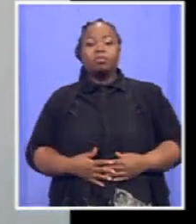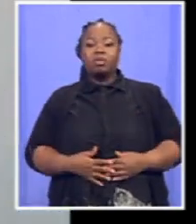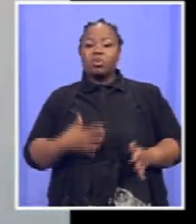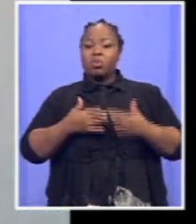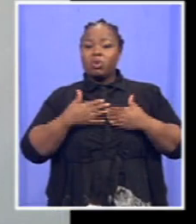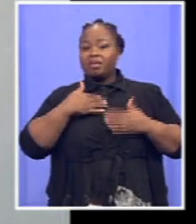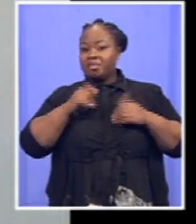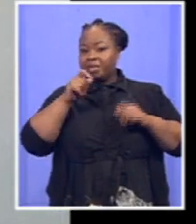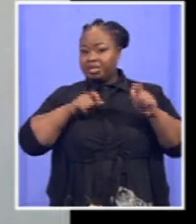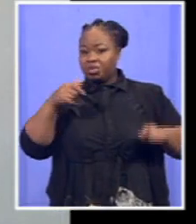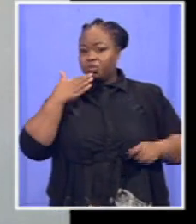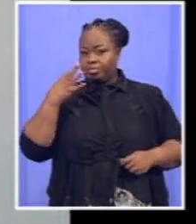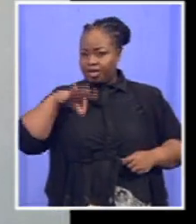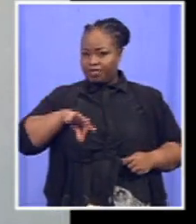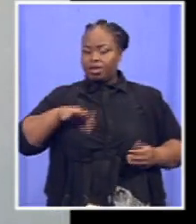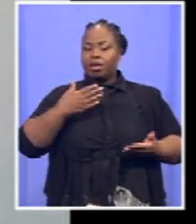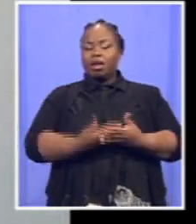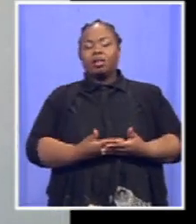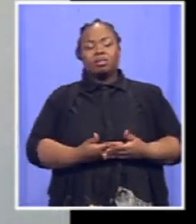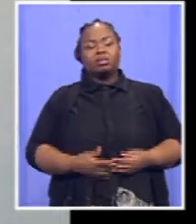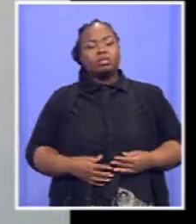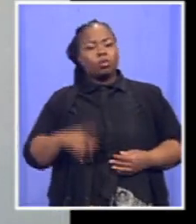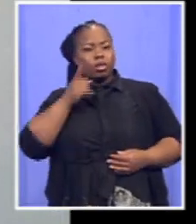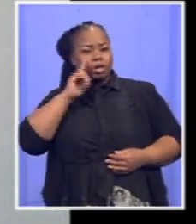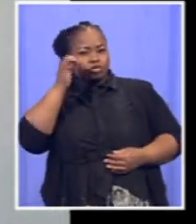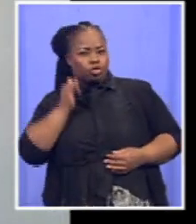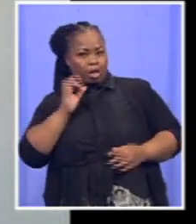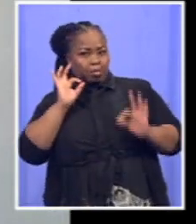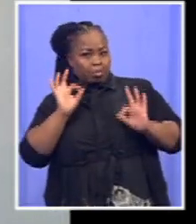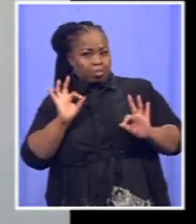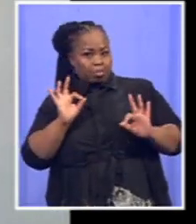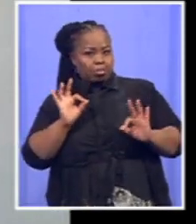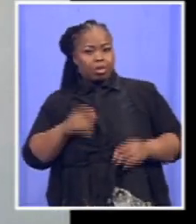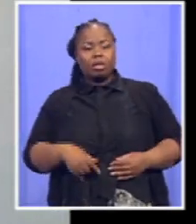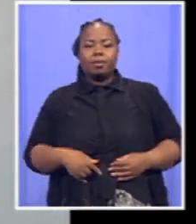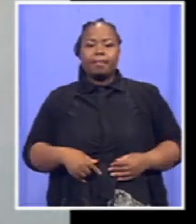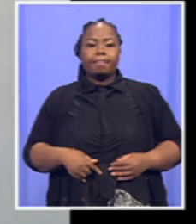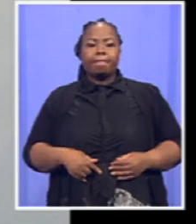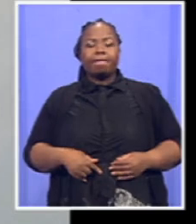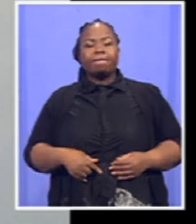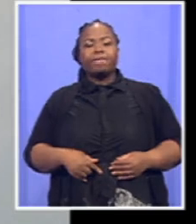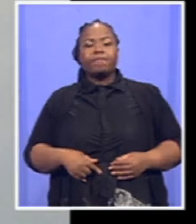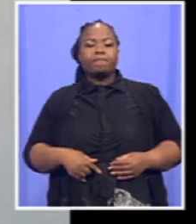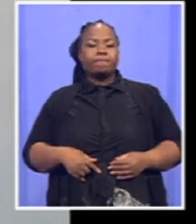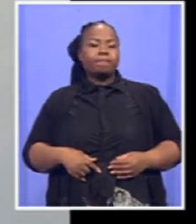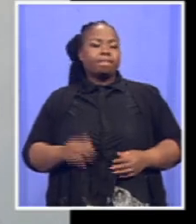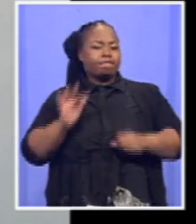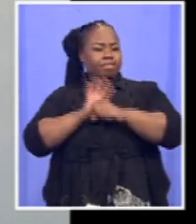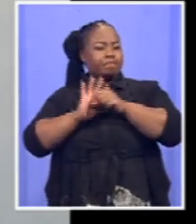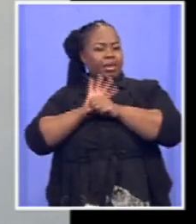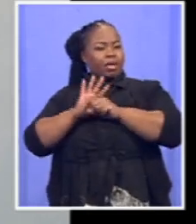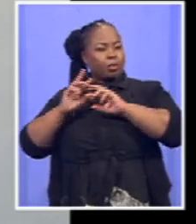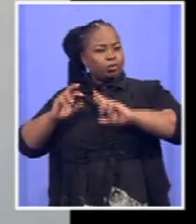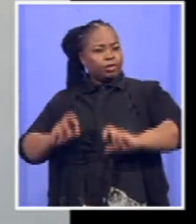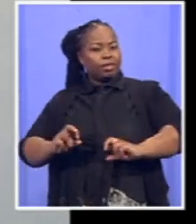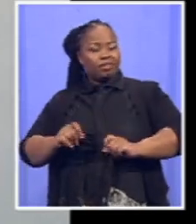be a beneficiary, they will do a screen check, they will vet the military veterans to make sure that